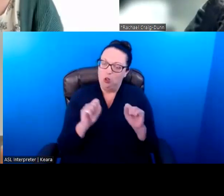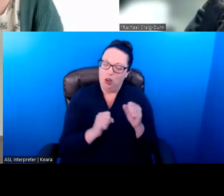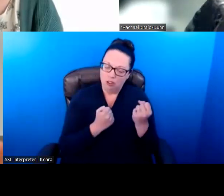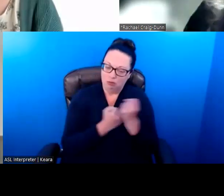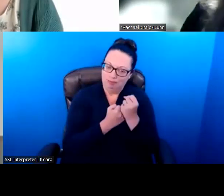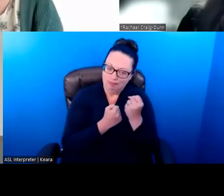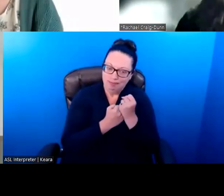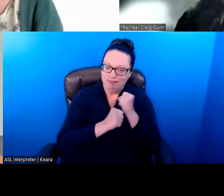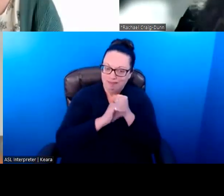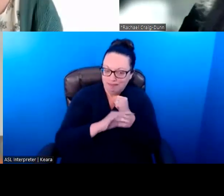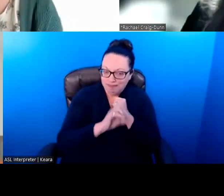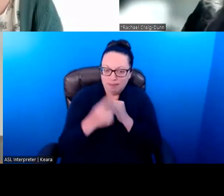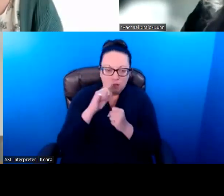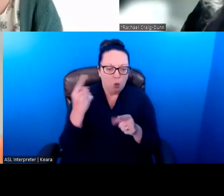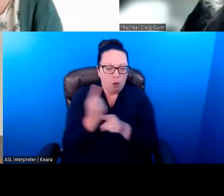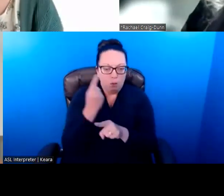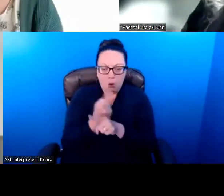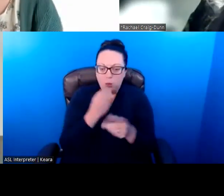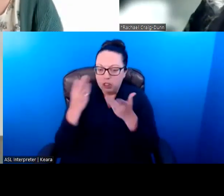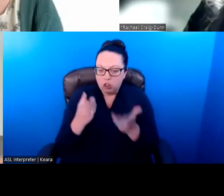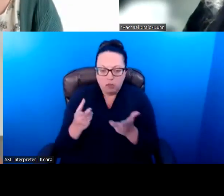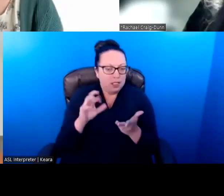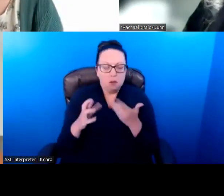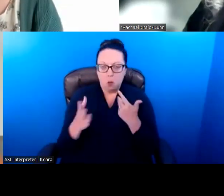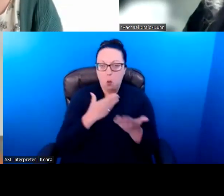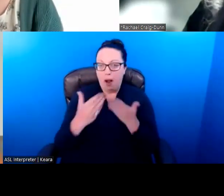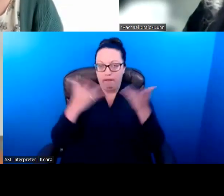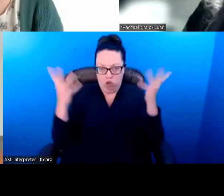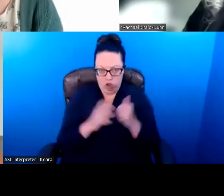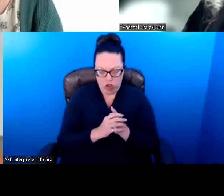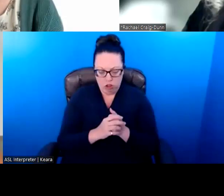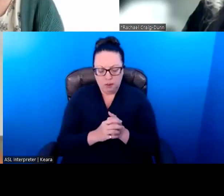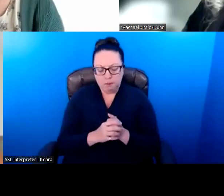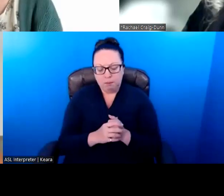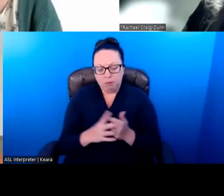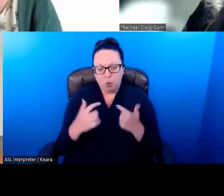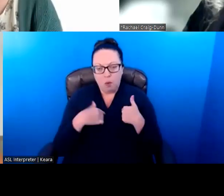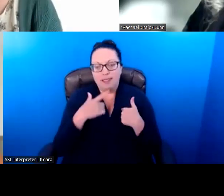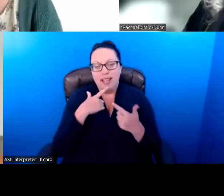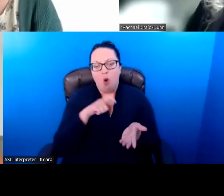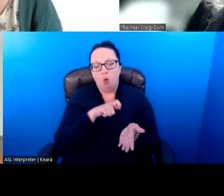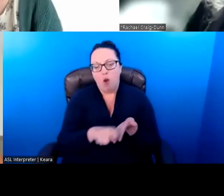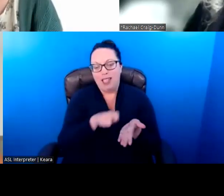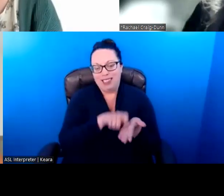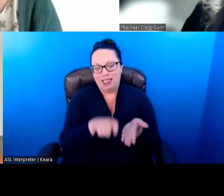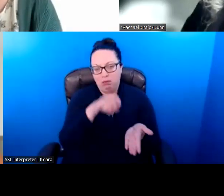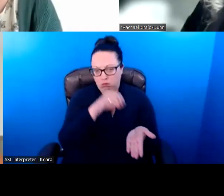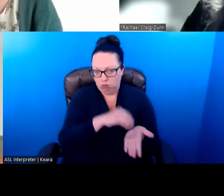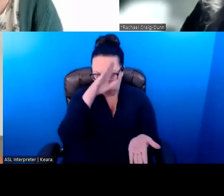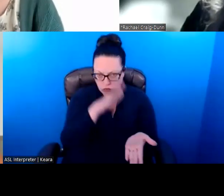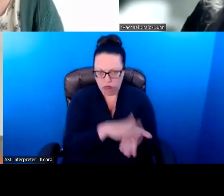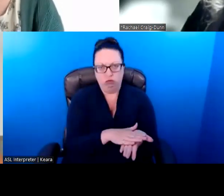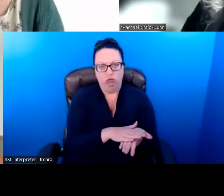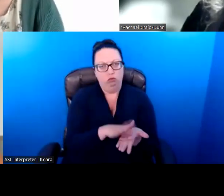either appropriate services or whatever it is. I always say, put it in writing, take out